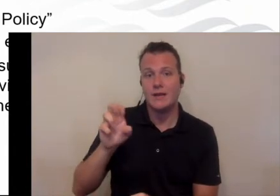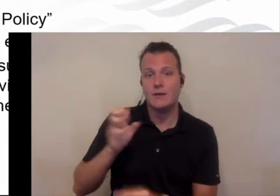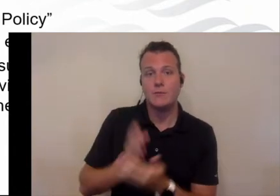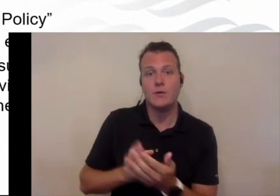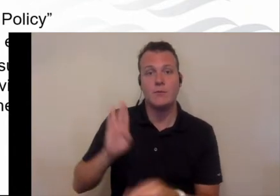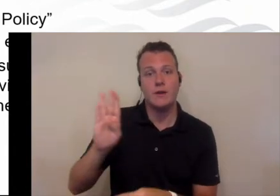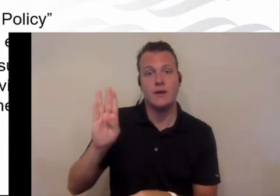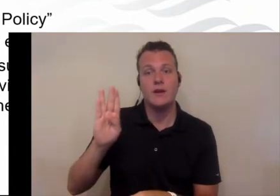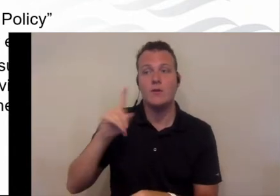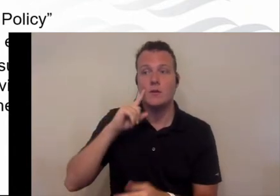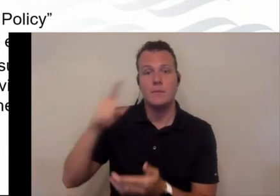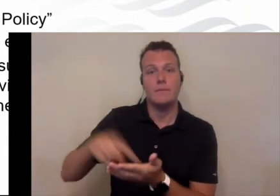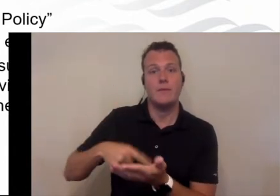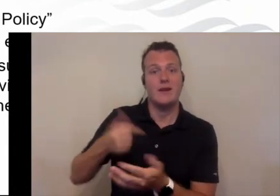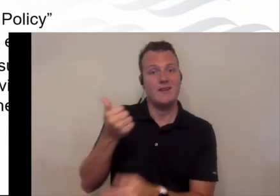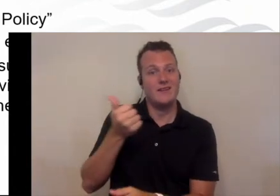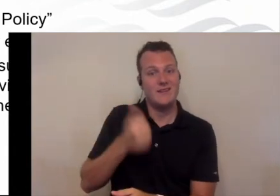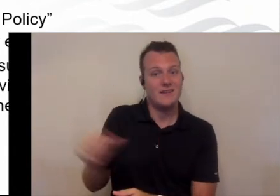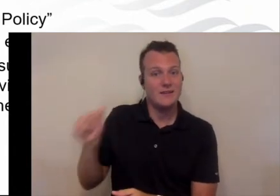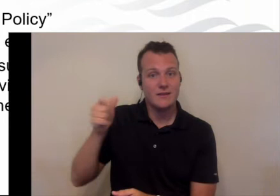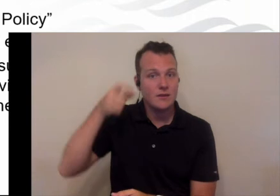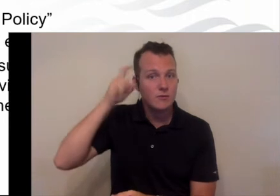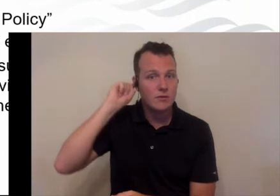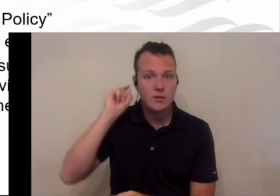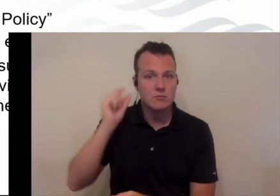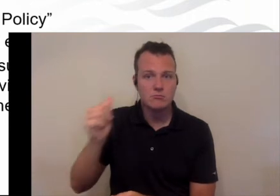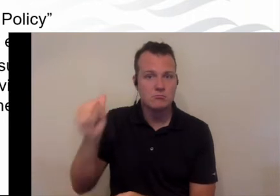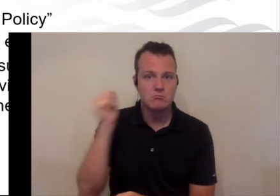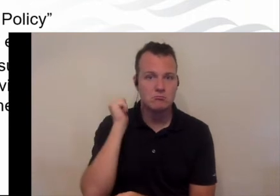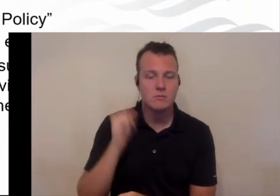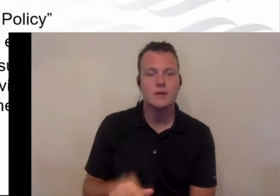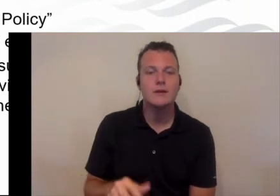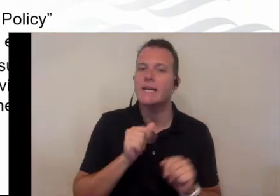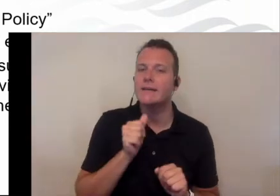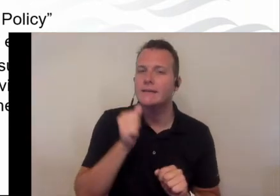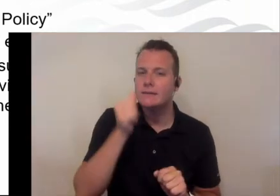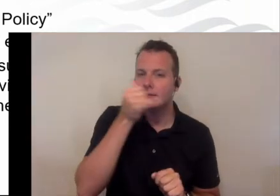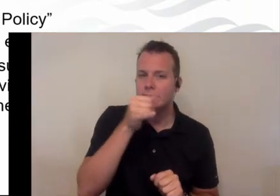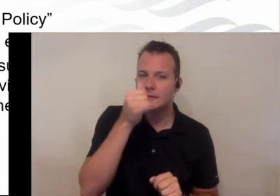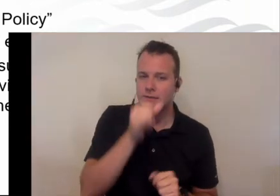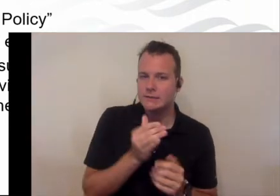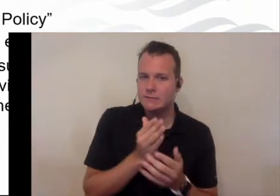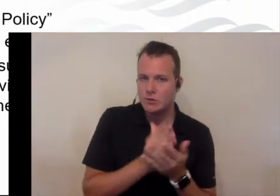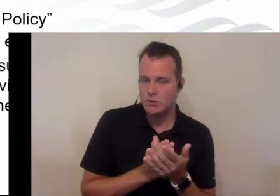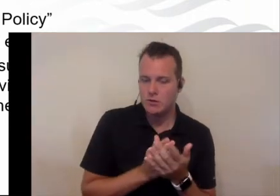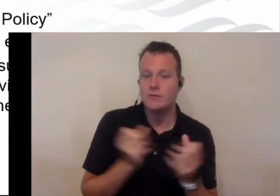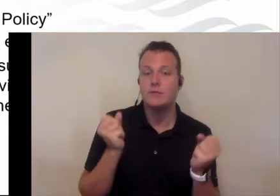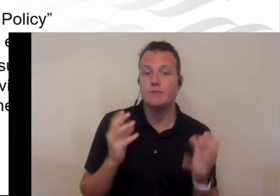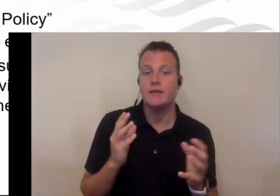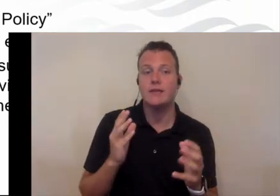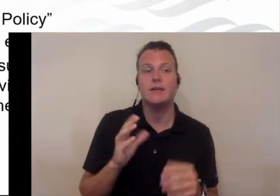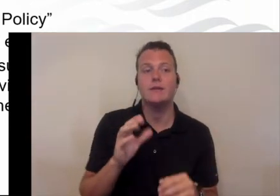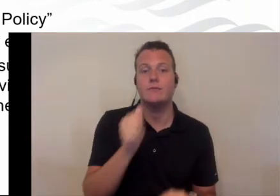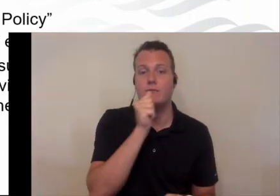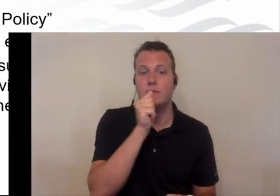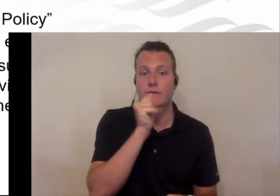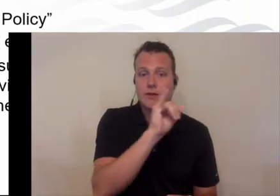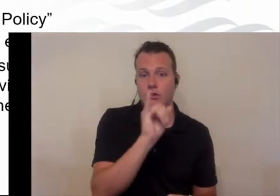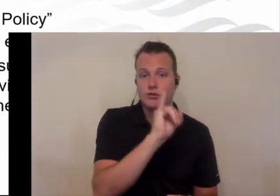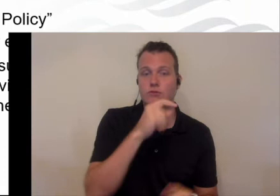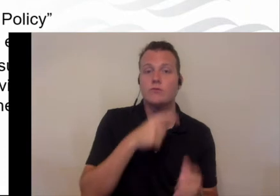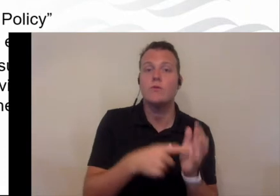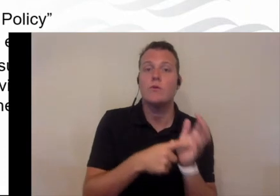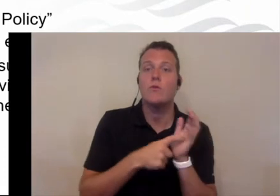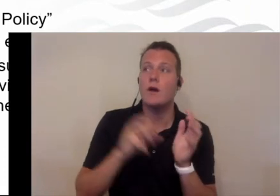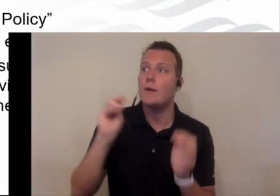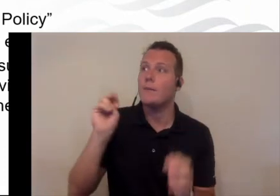B, they don't cover anything for hearing aids. The silly part is that many commercial payers